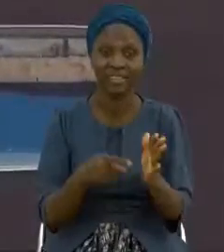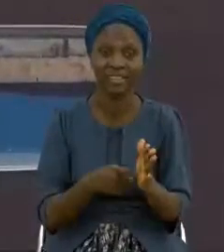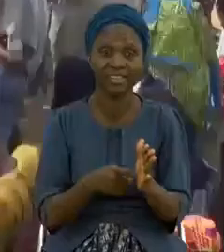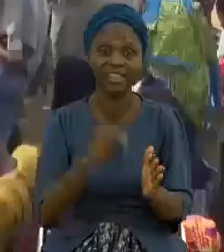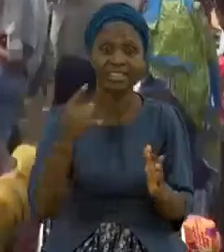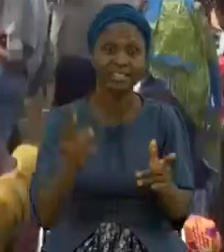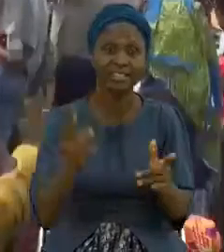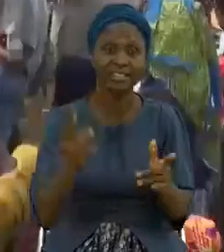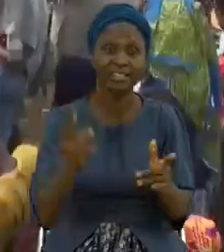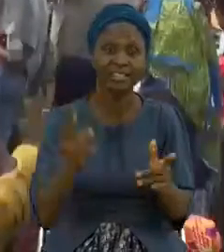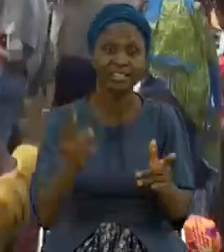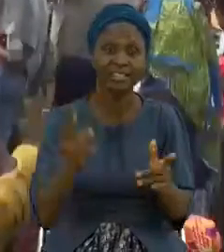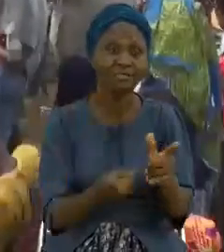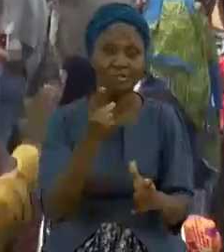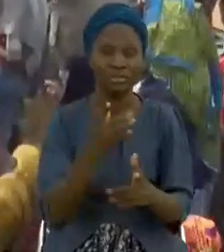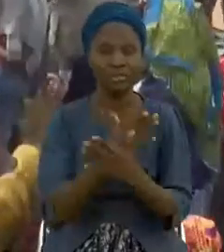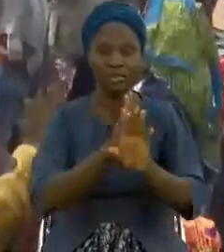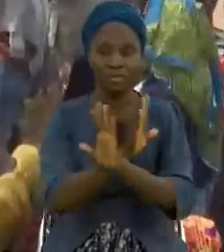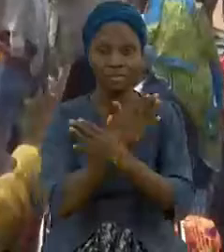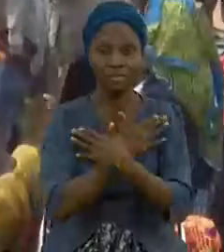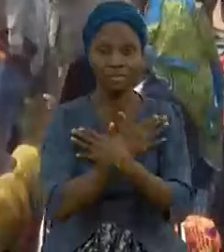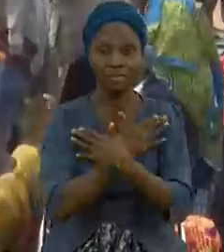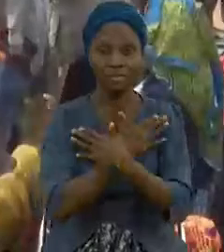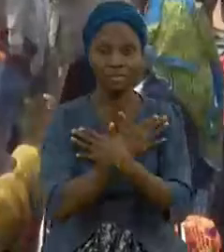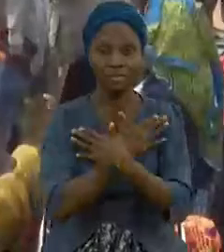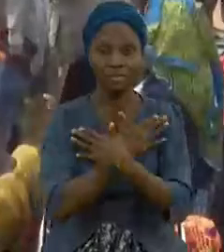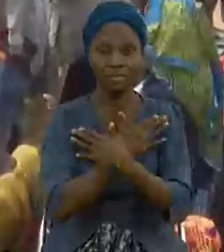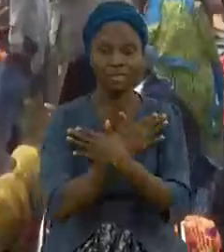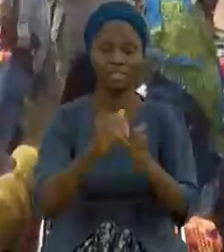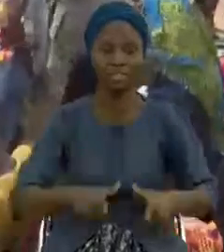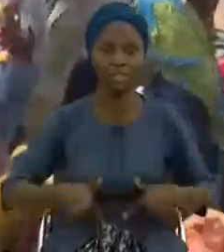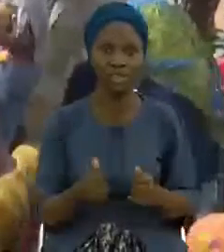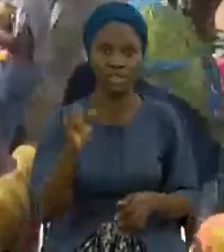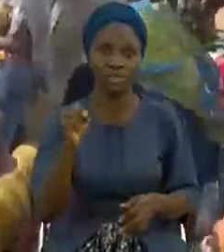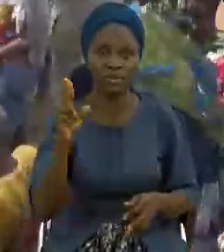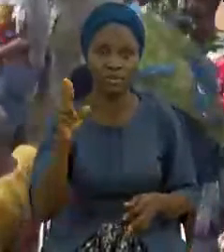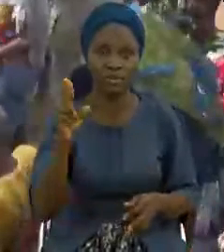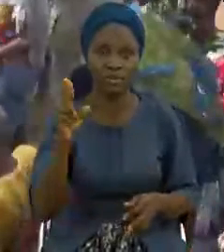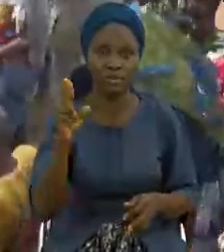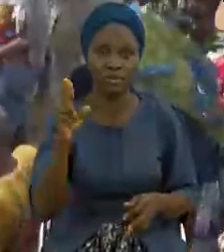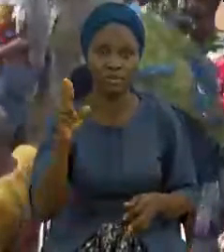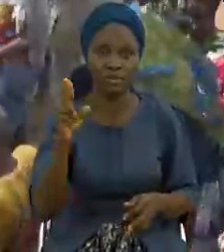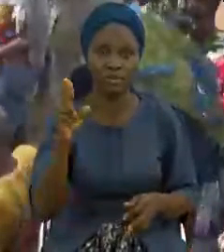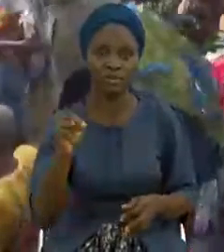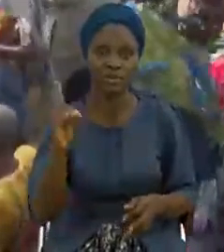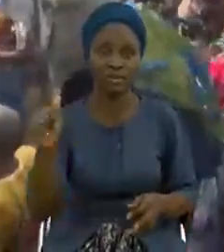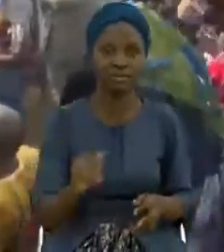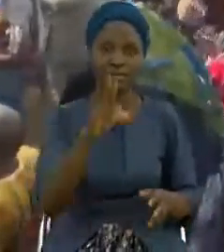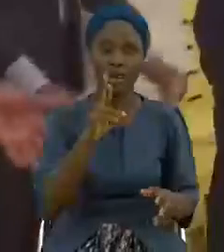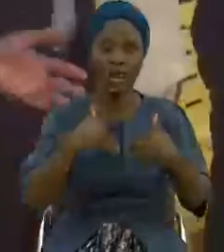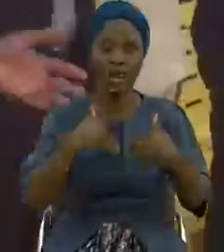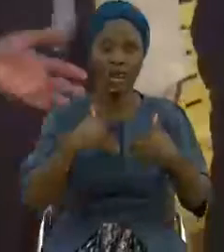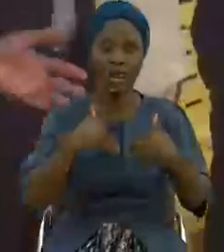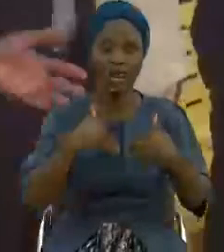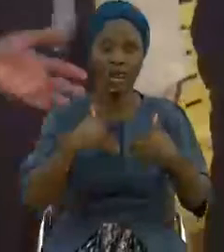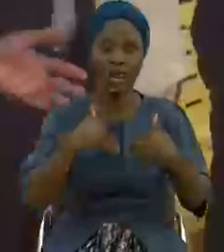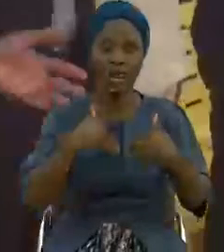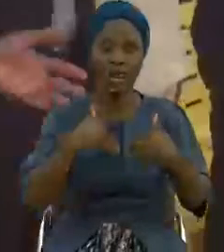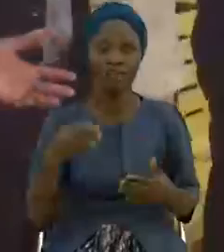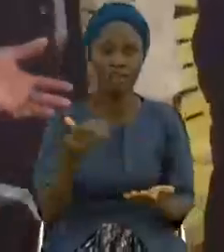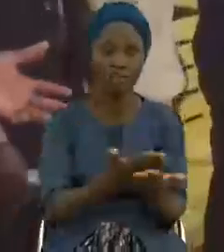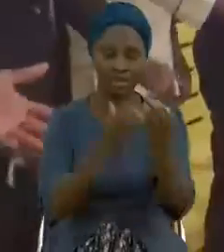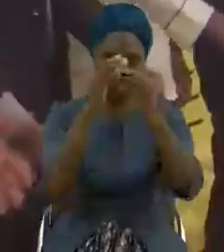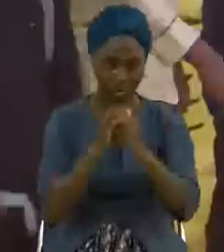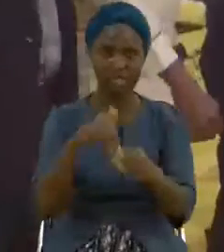having a morning worship in the open. What a wonderful time. The wonder of